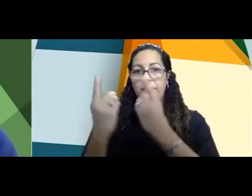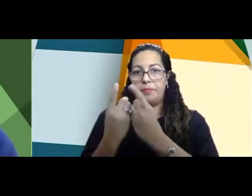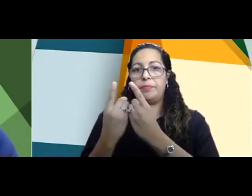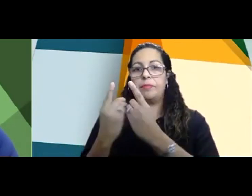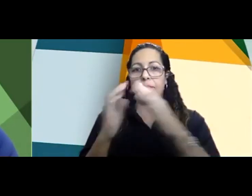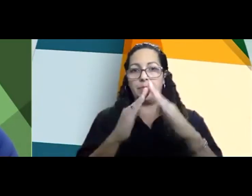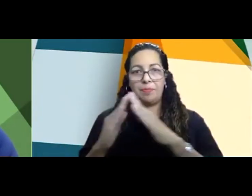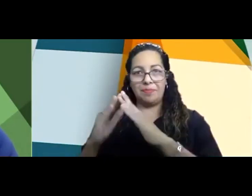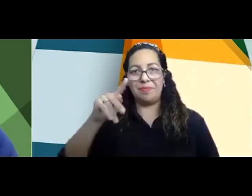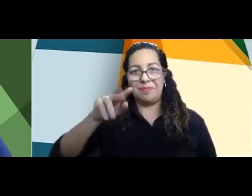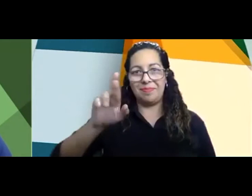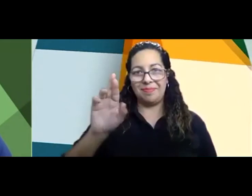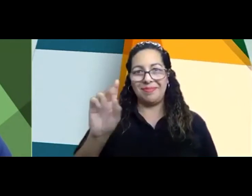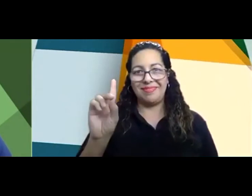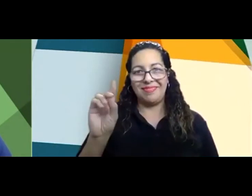as PRDOH.